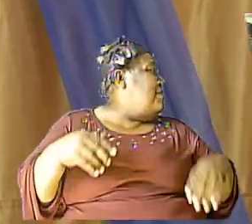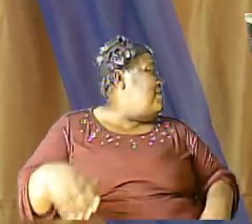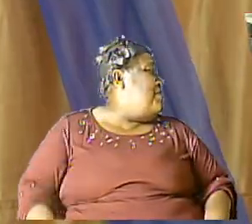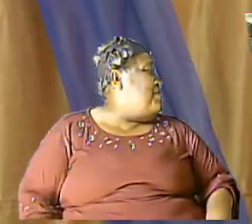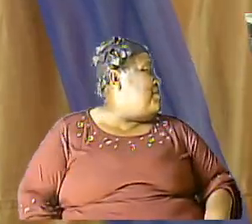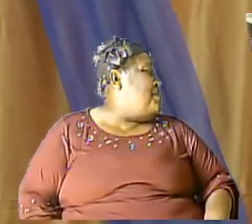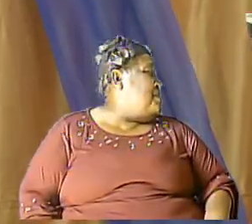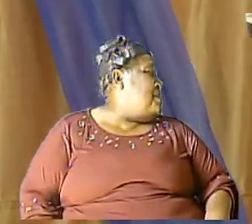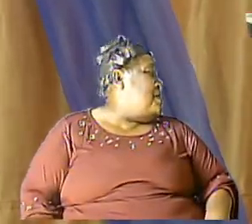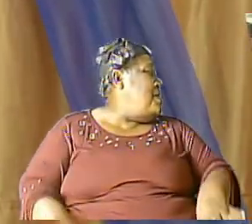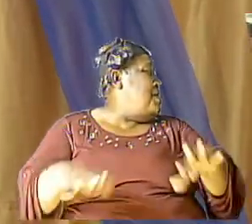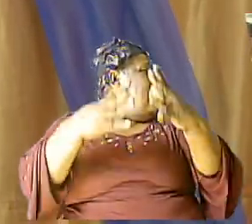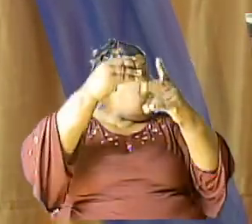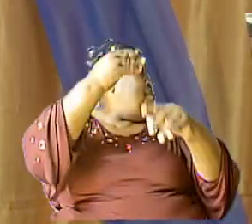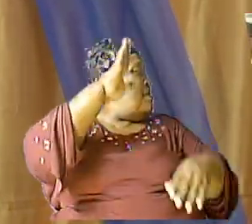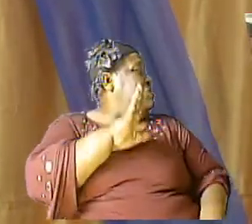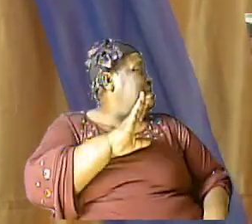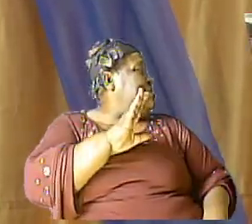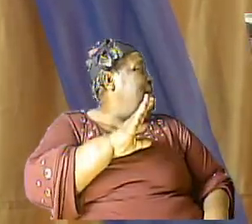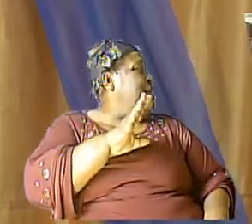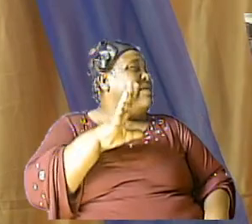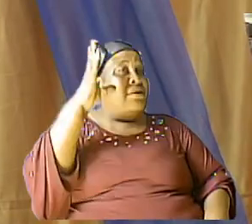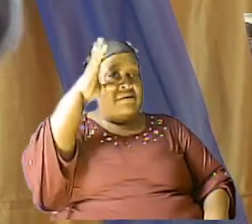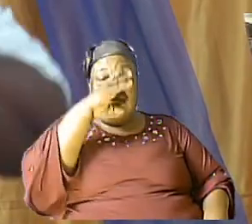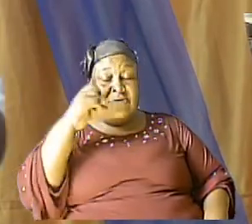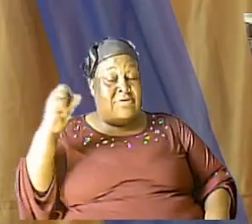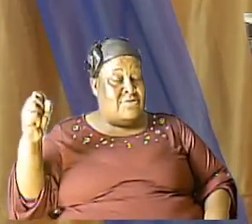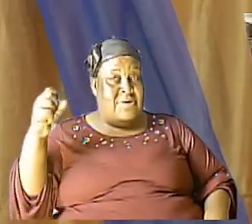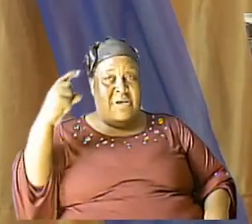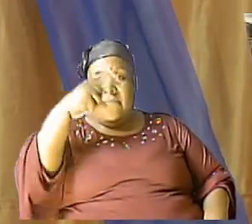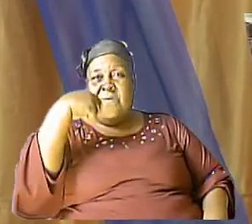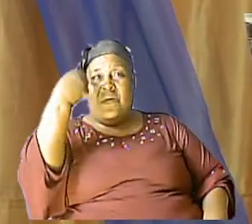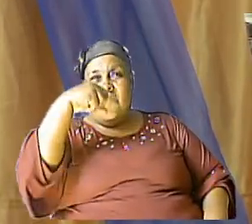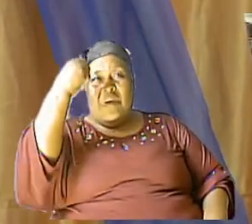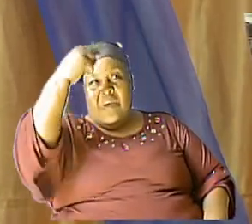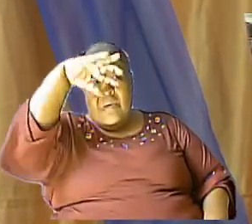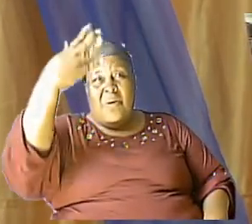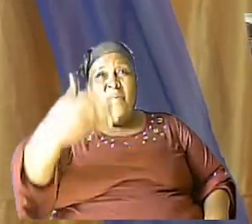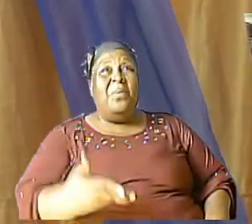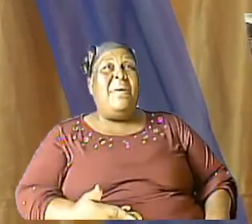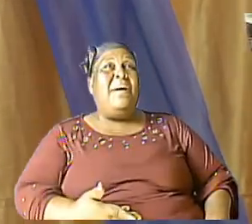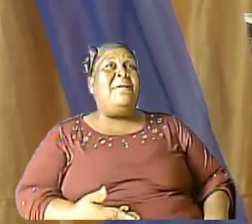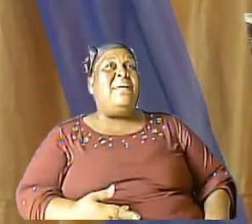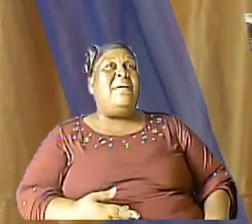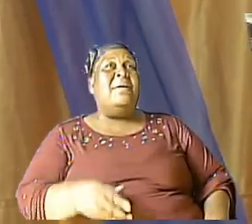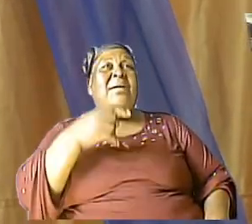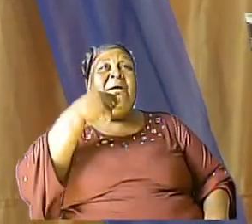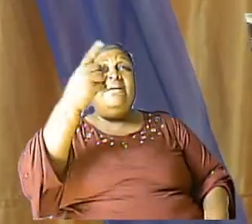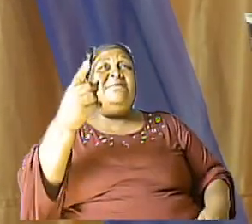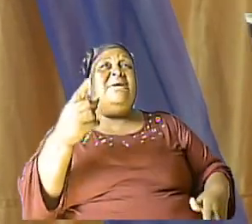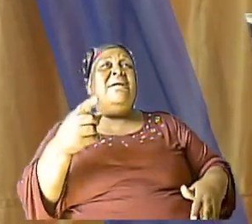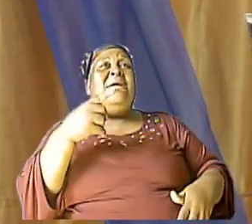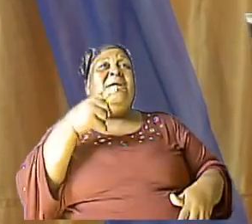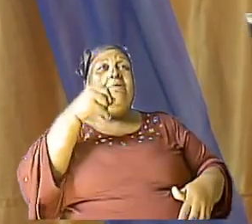you. Praise God. I see a lot of strange faces. Welcome, welcome, welcome. Let me go and tell you what Google says or